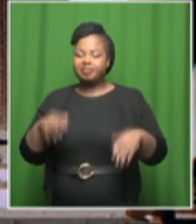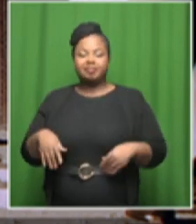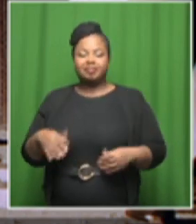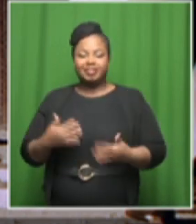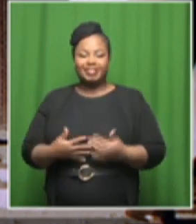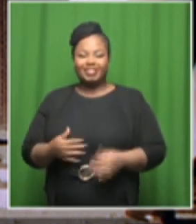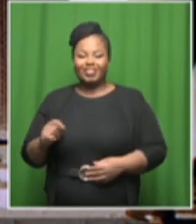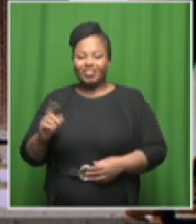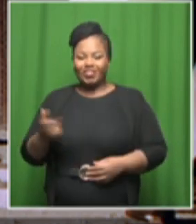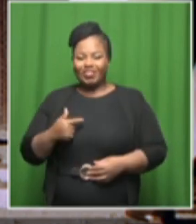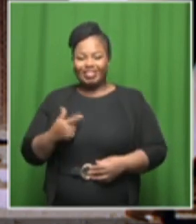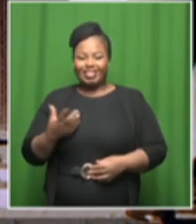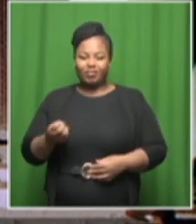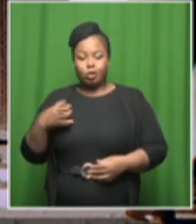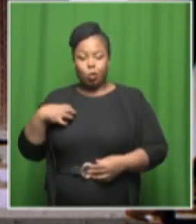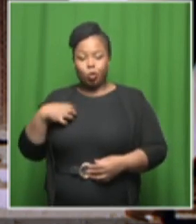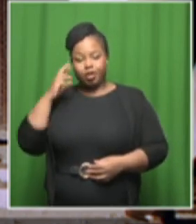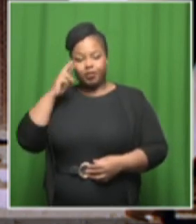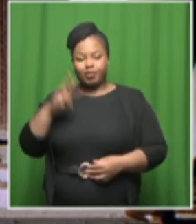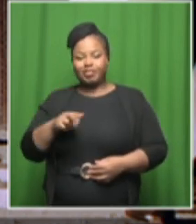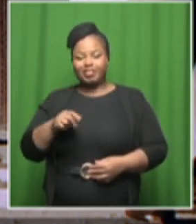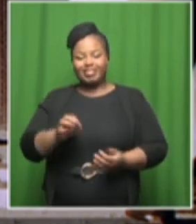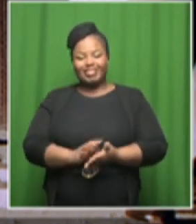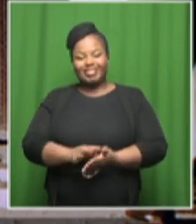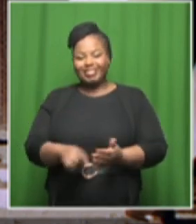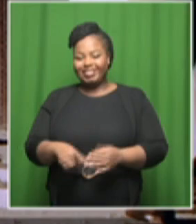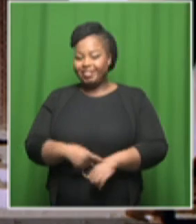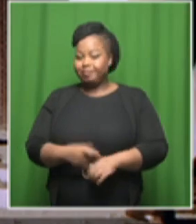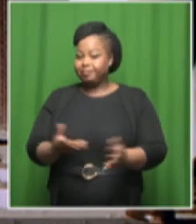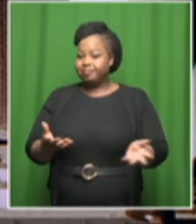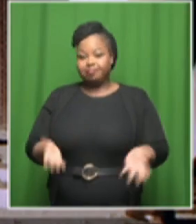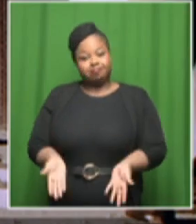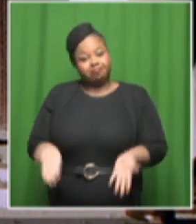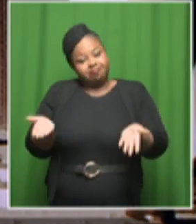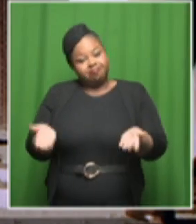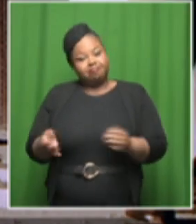I suppose everybody having their own views during these elections, and they are entitled to that.